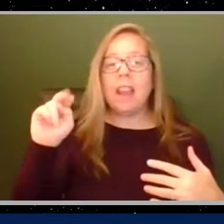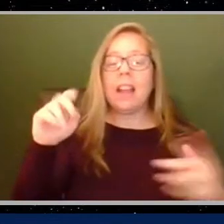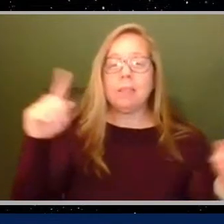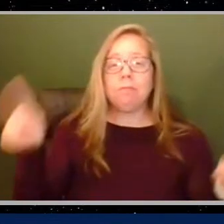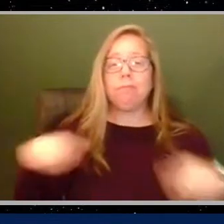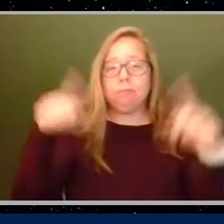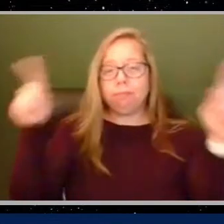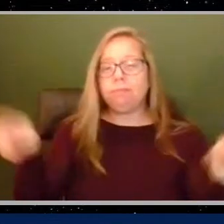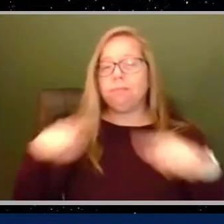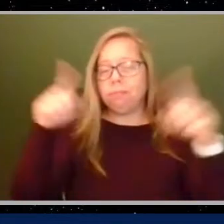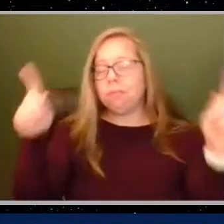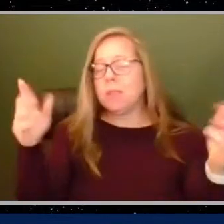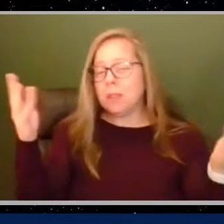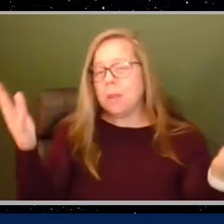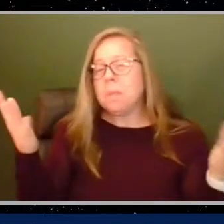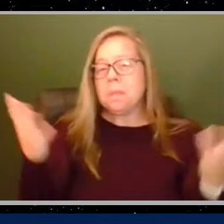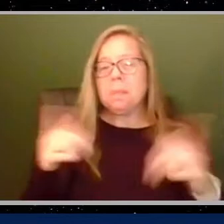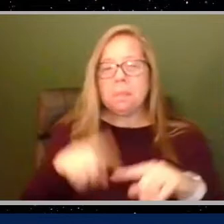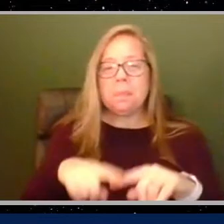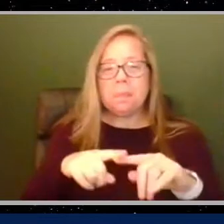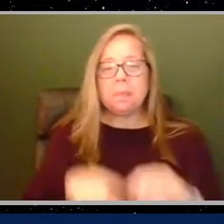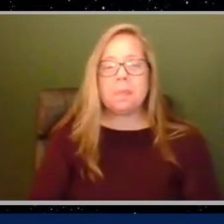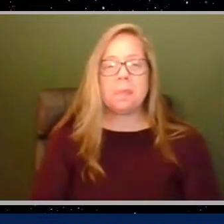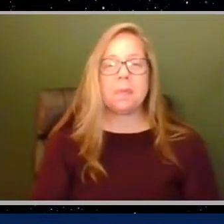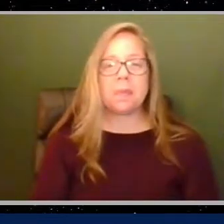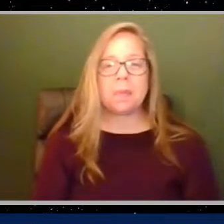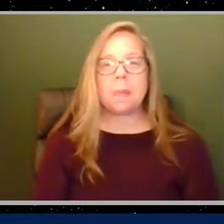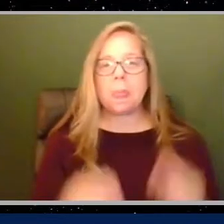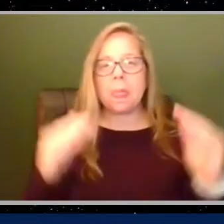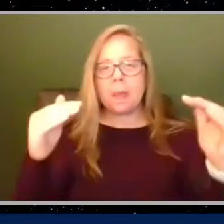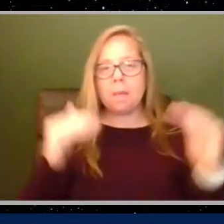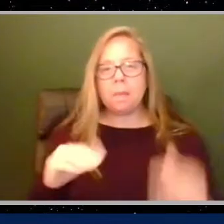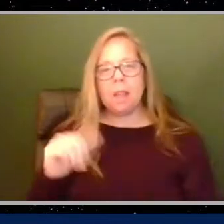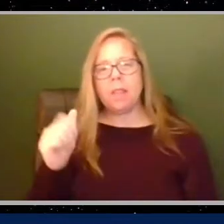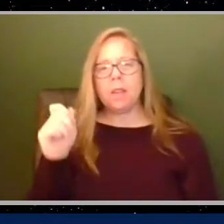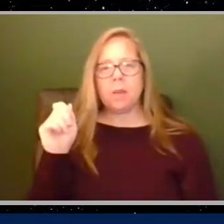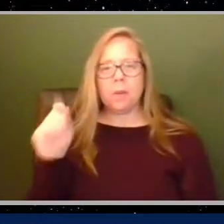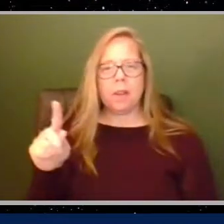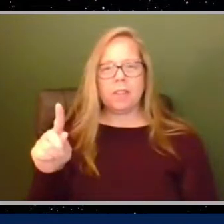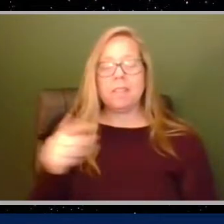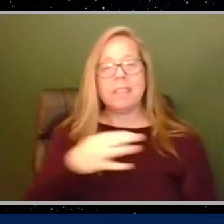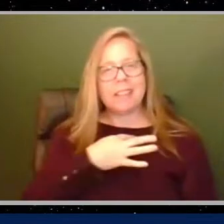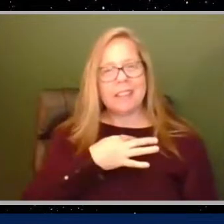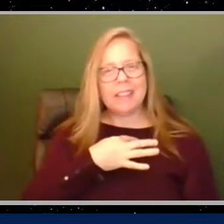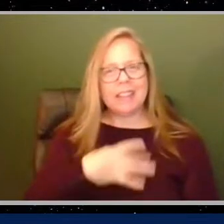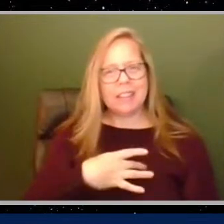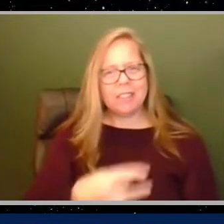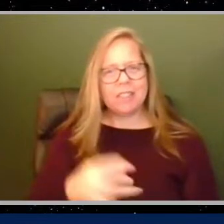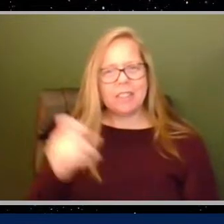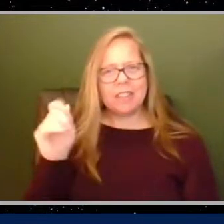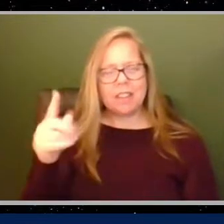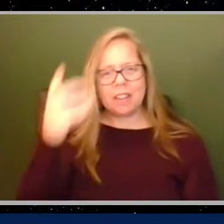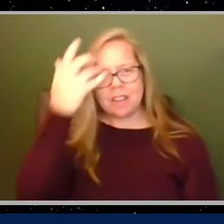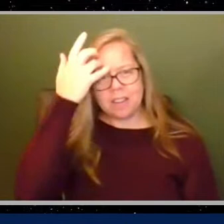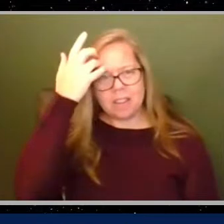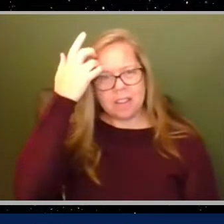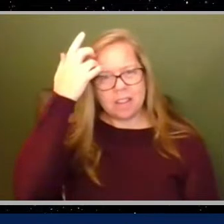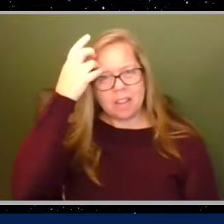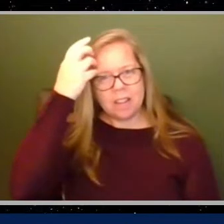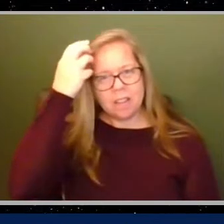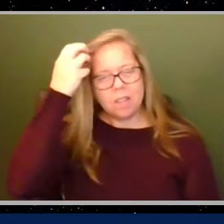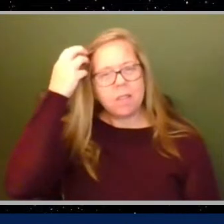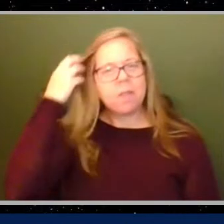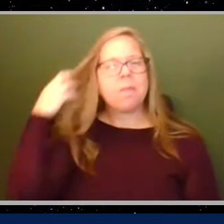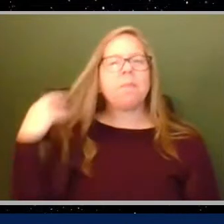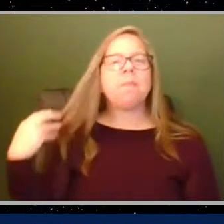here. This is an interesting question. I don't know the answer to this one. Has a guide or assistance dog or other